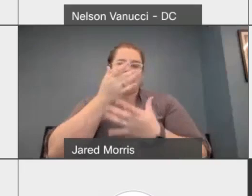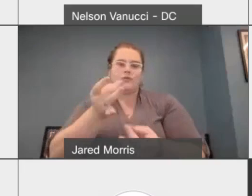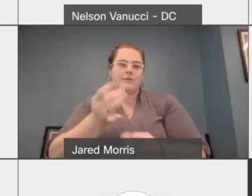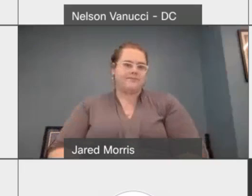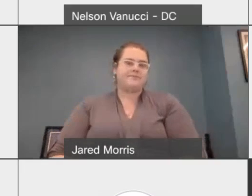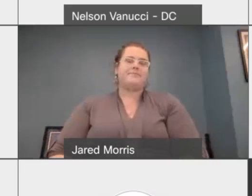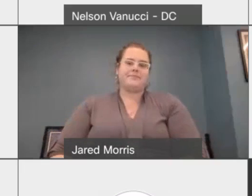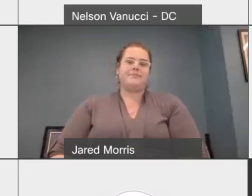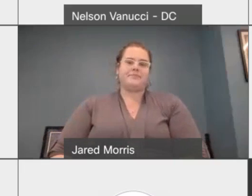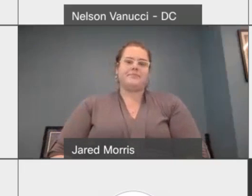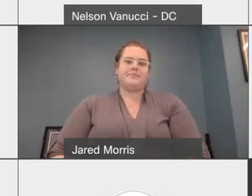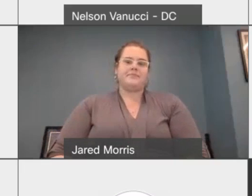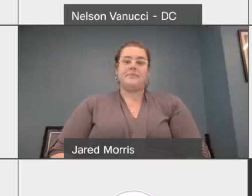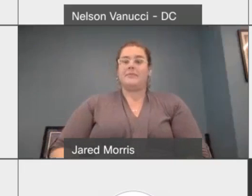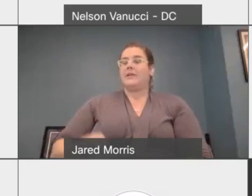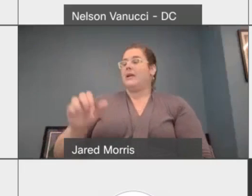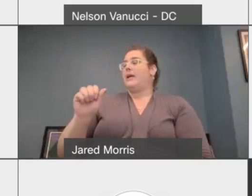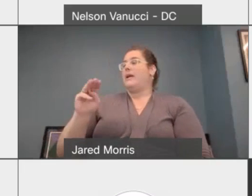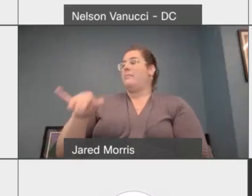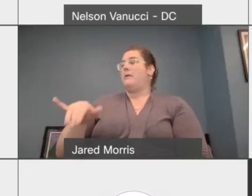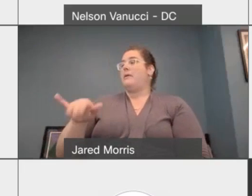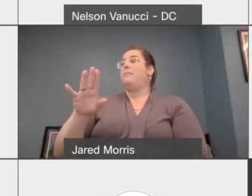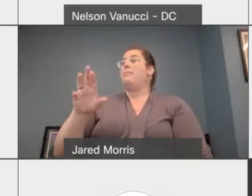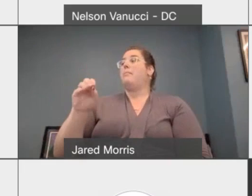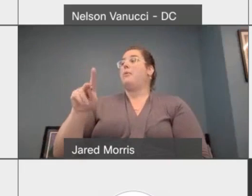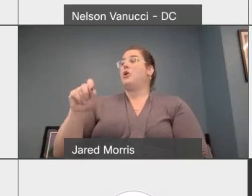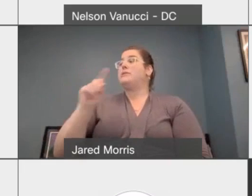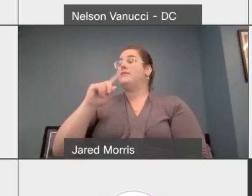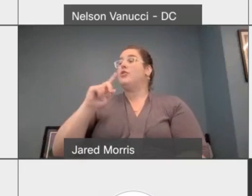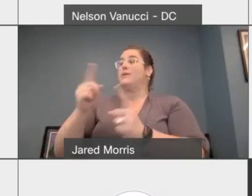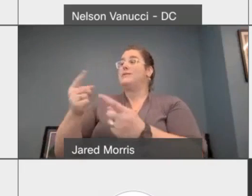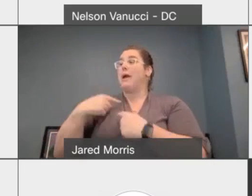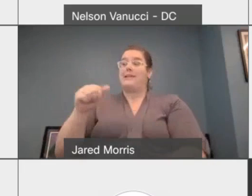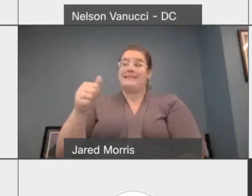Thank you, Amy Brooks, for confirming that for me. It is at 10 a.m.